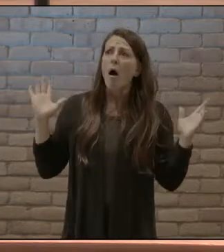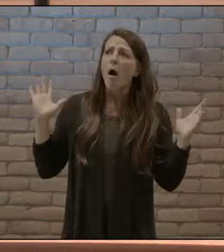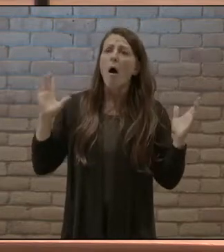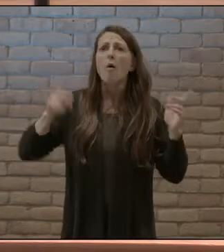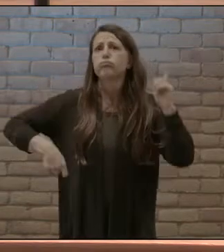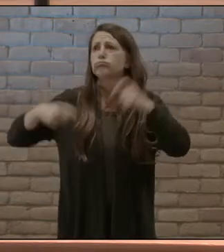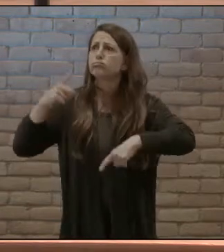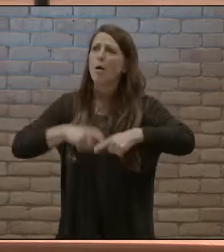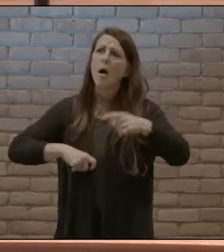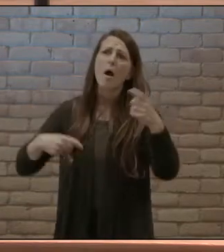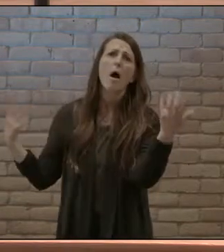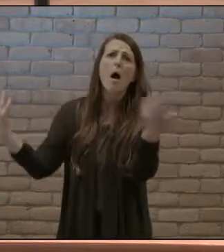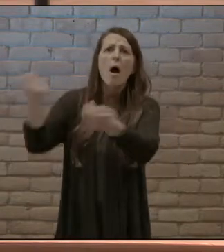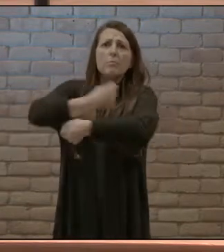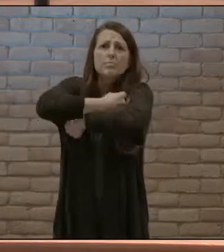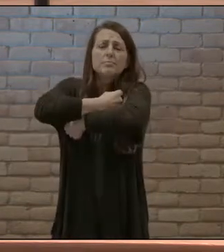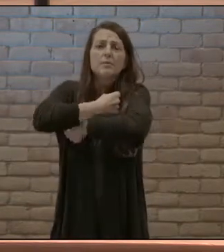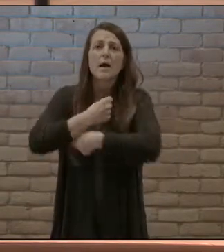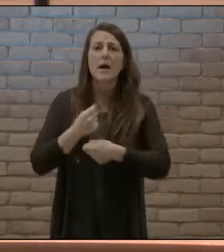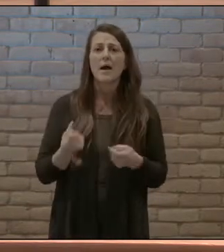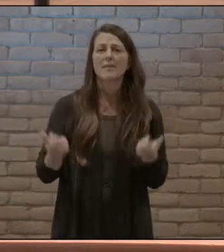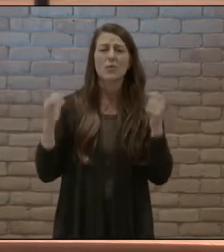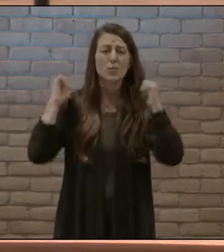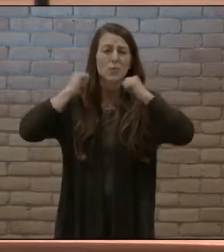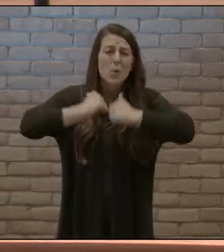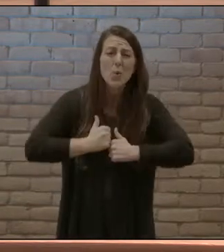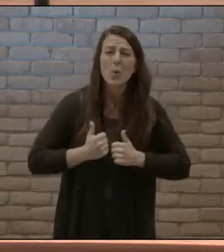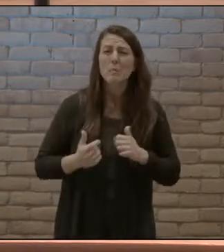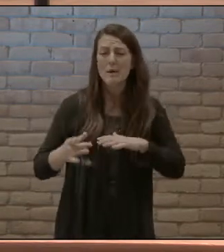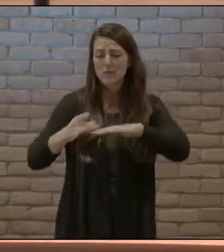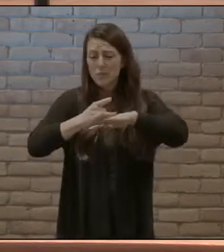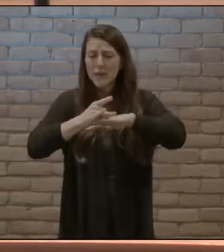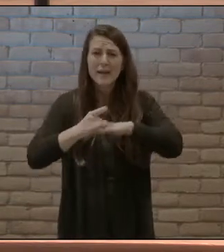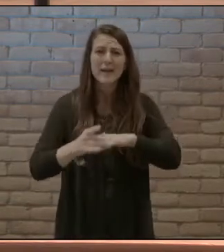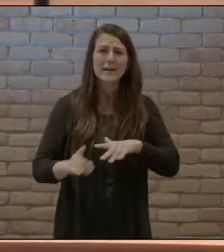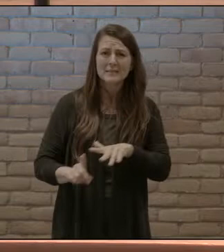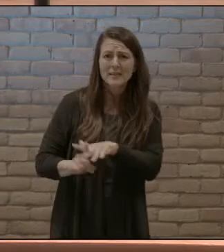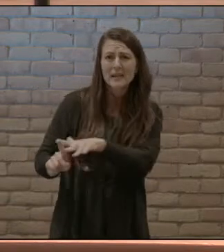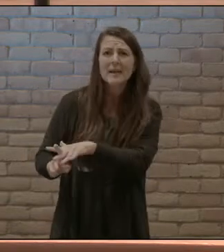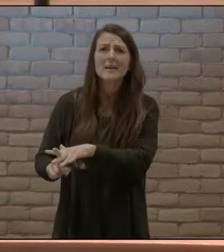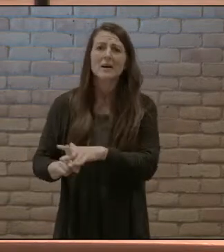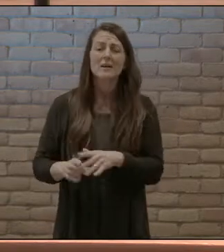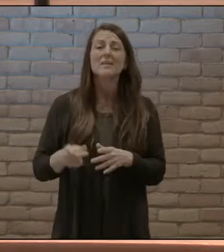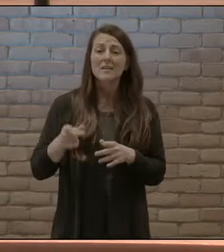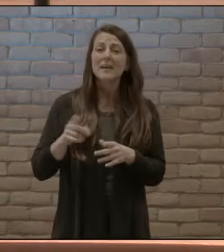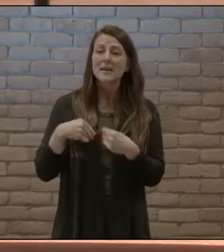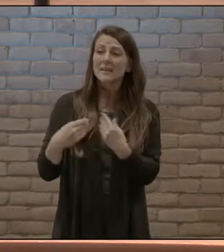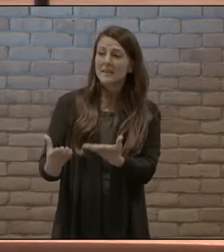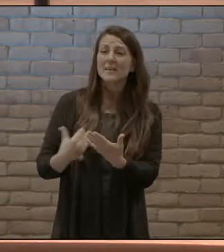fatted calves and big robes for him. And he says, the son of mine who was lost is found. He is